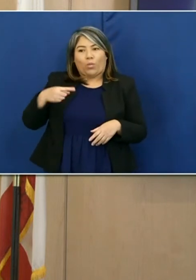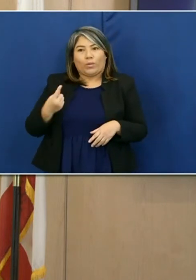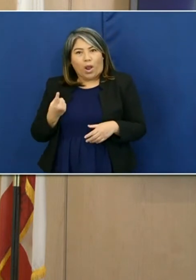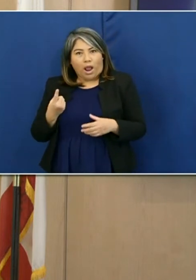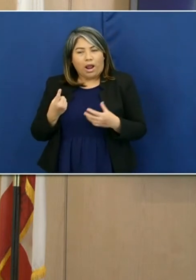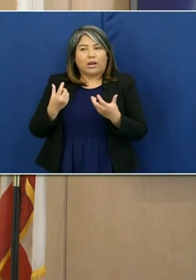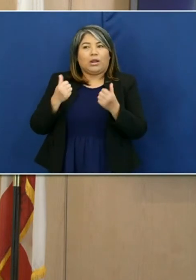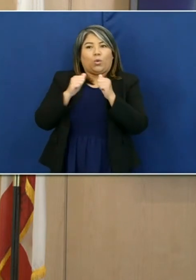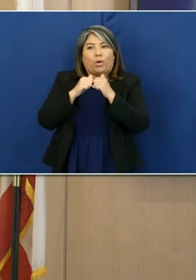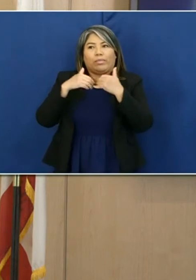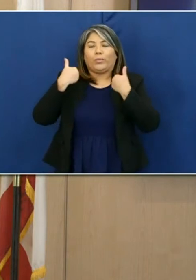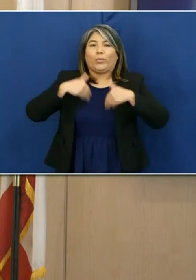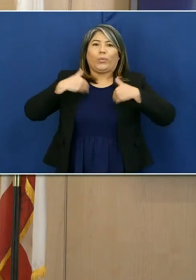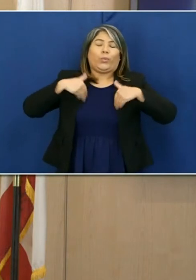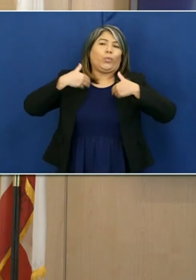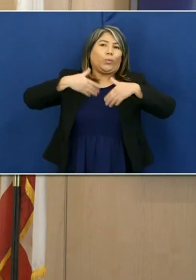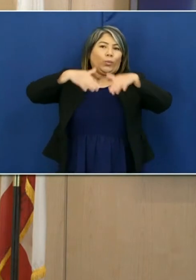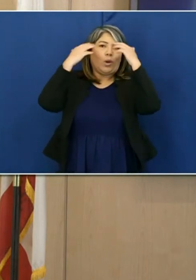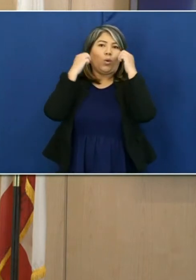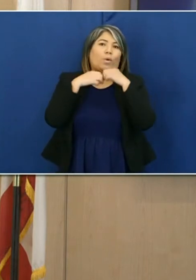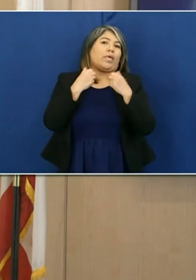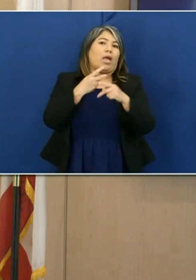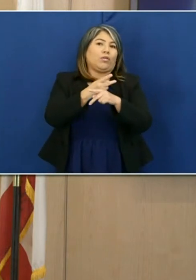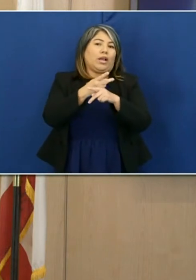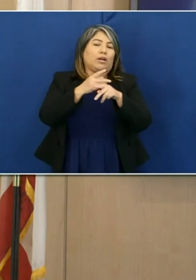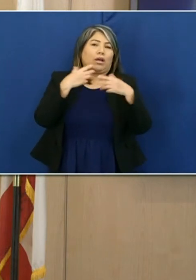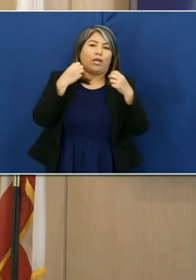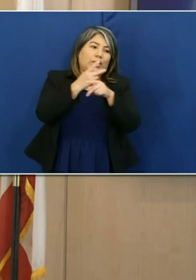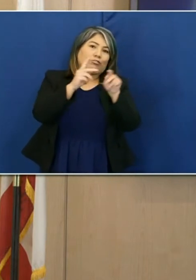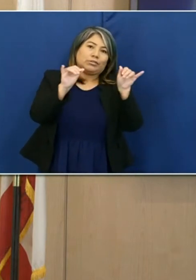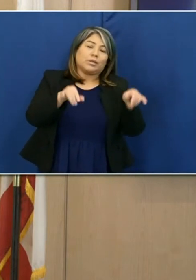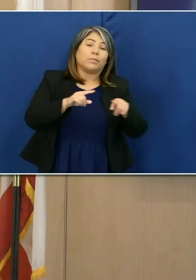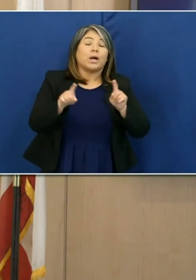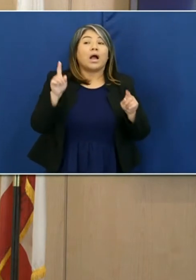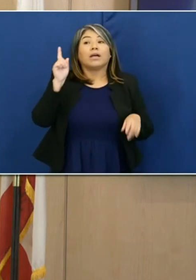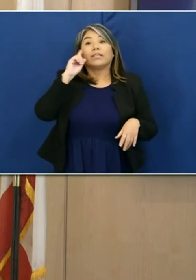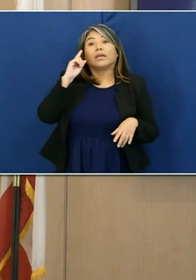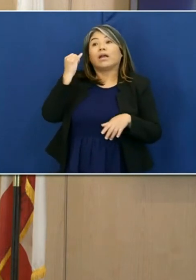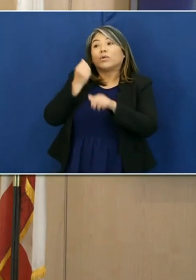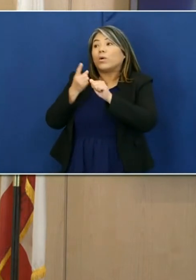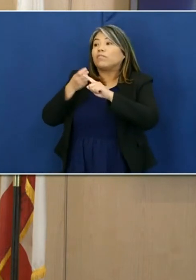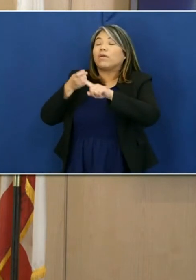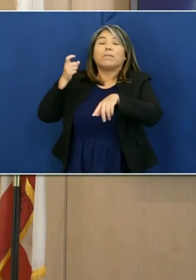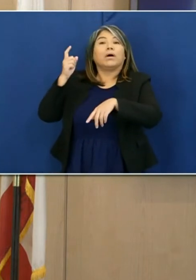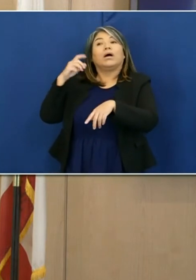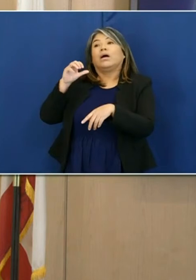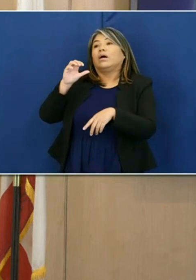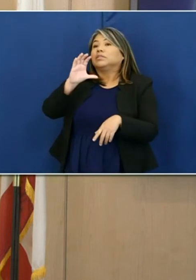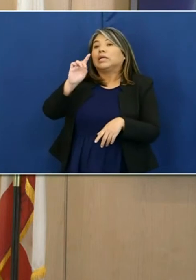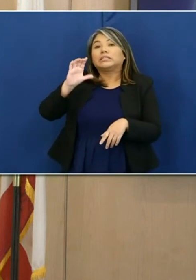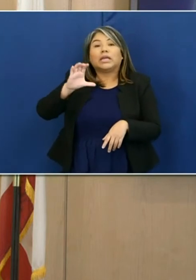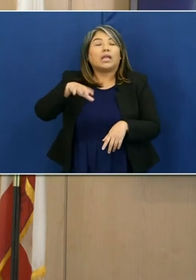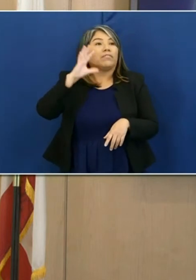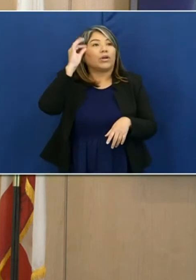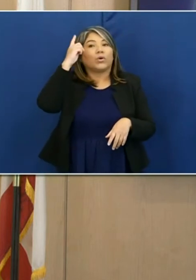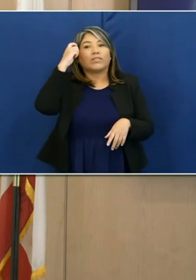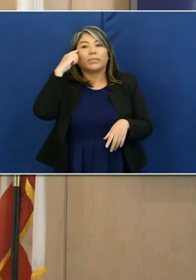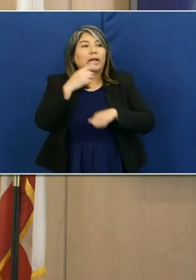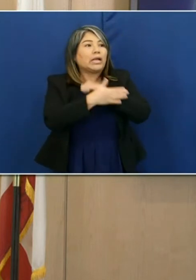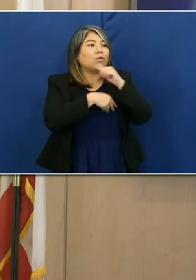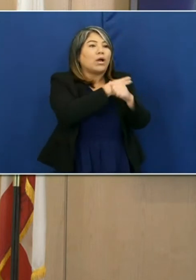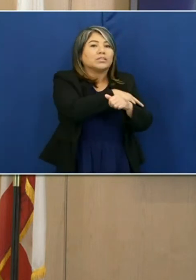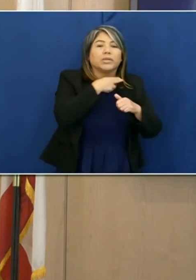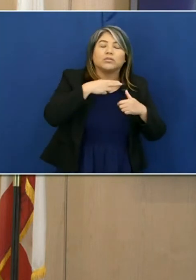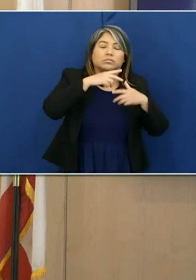system. And so I think everyone from our county system to our hospitals, to our state government, to CDC and the federal government,